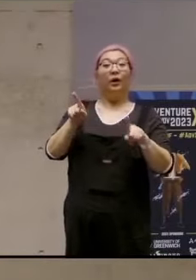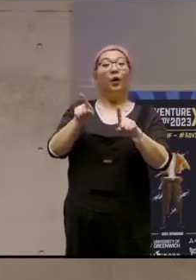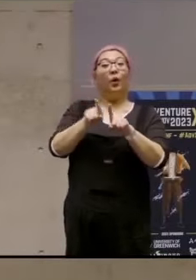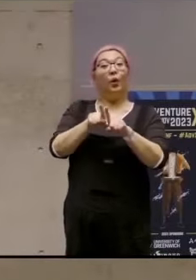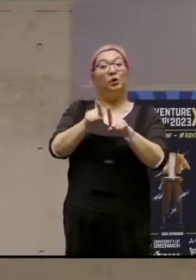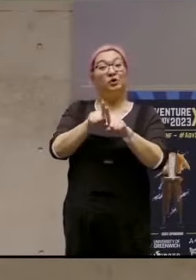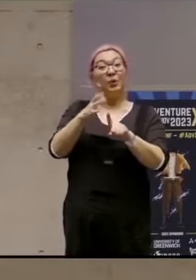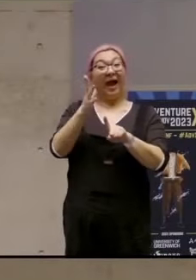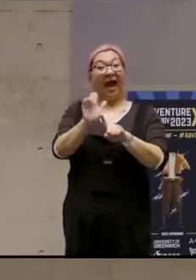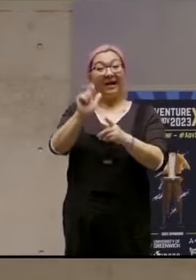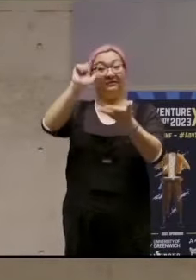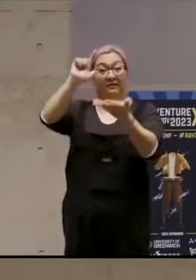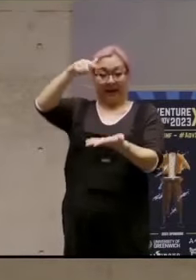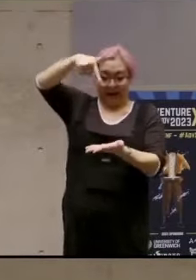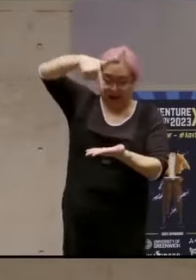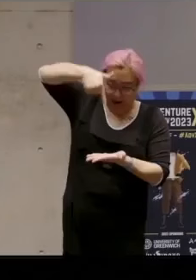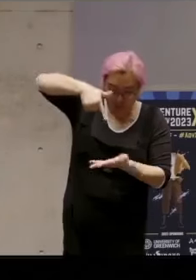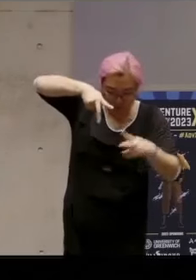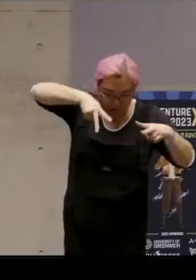gameplay.